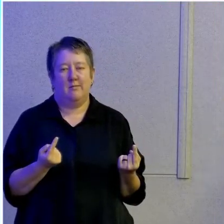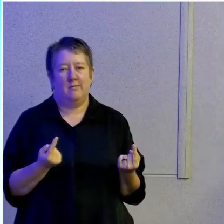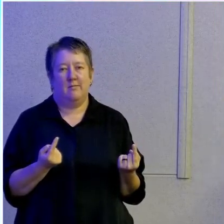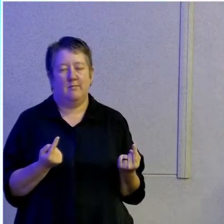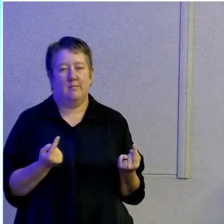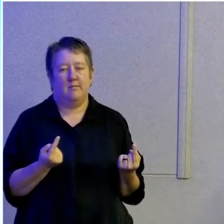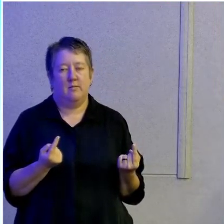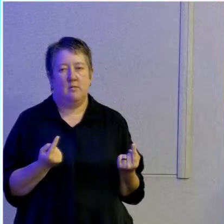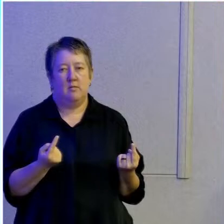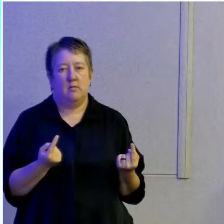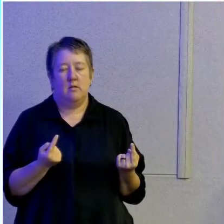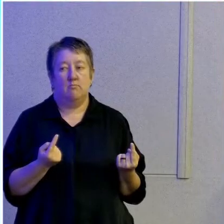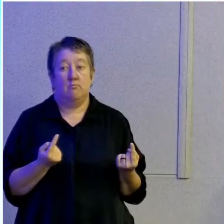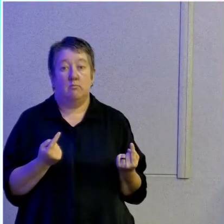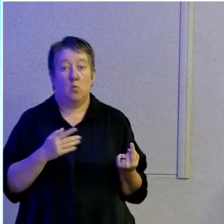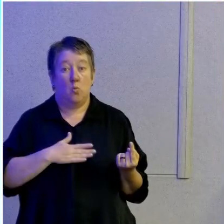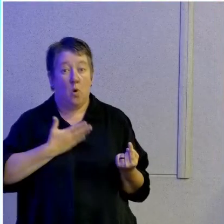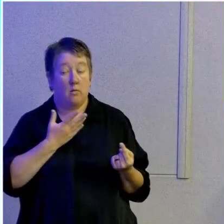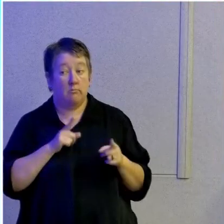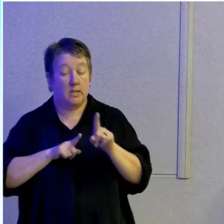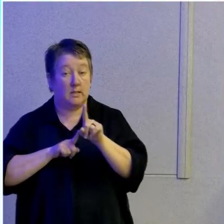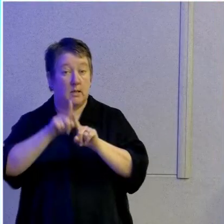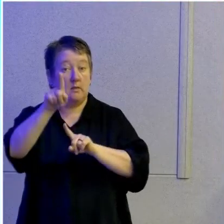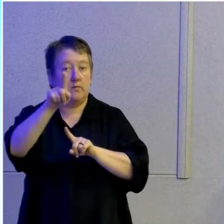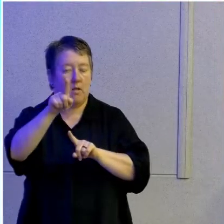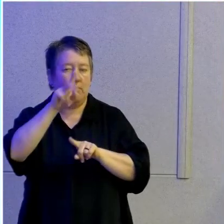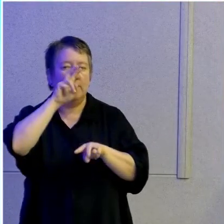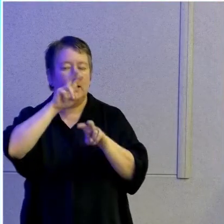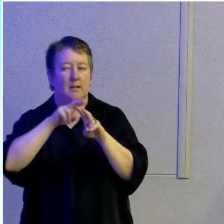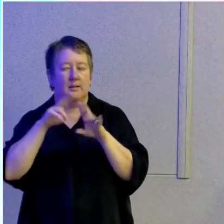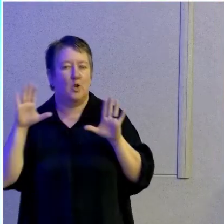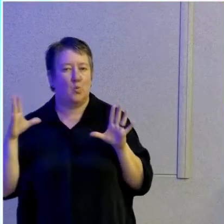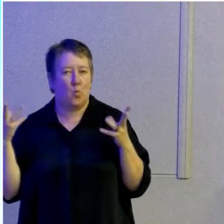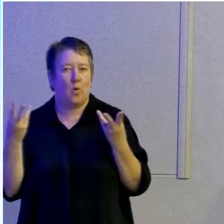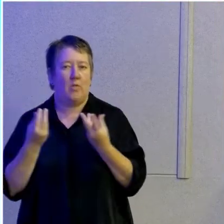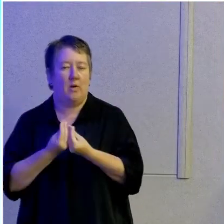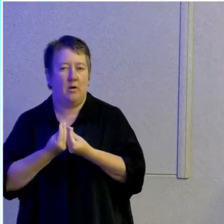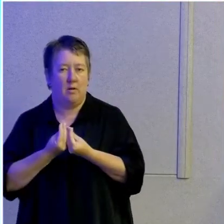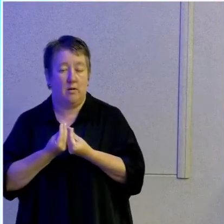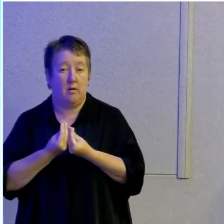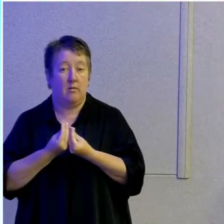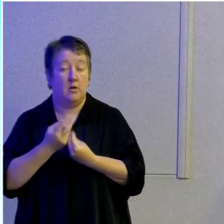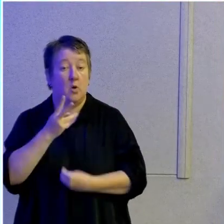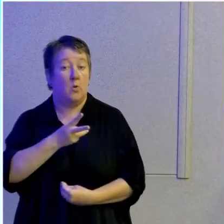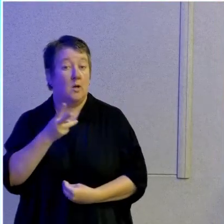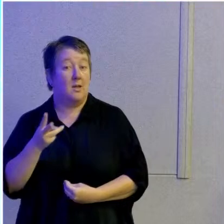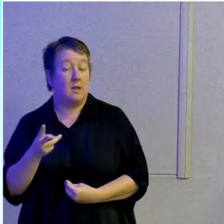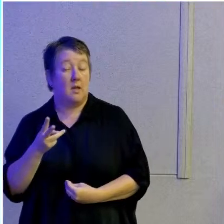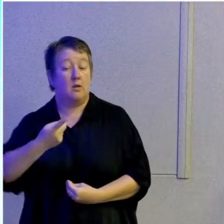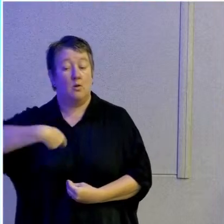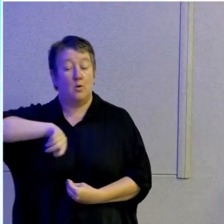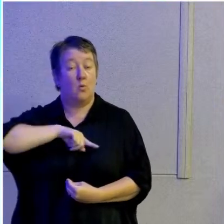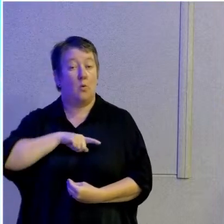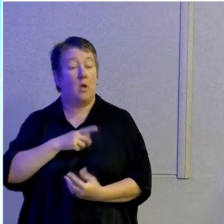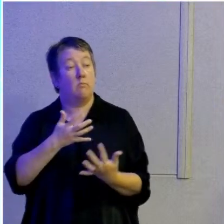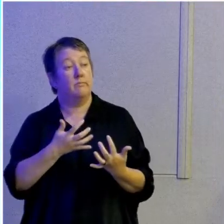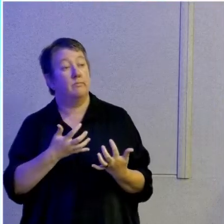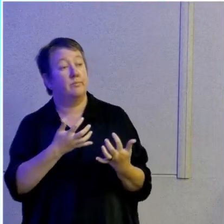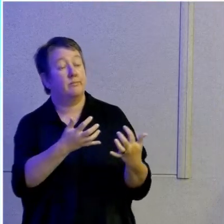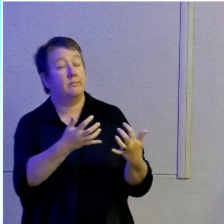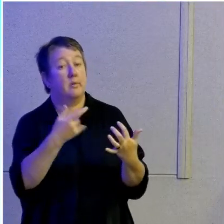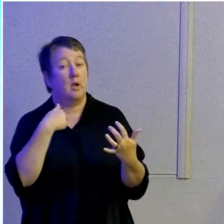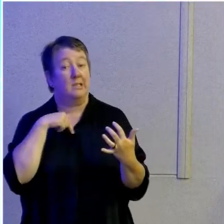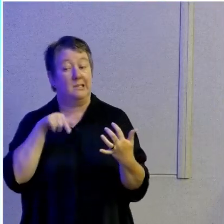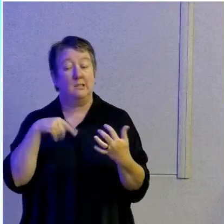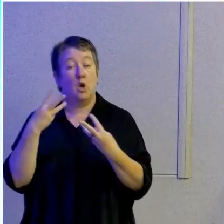is a need to succeed. So again, as we sit here to celebrate this collaboration,